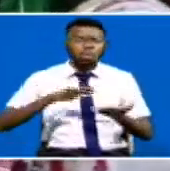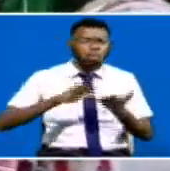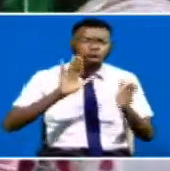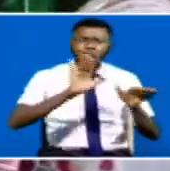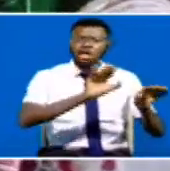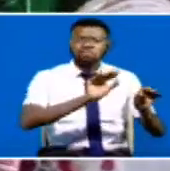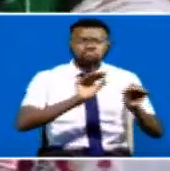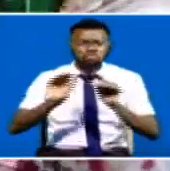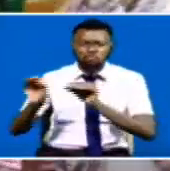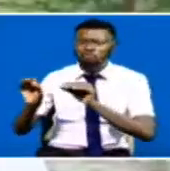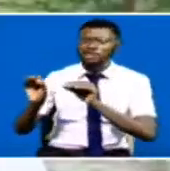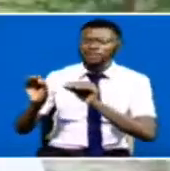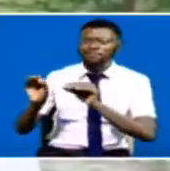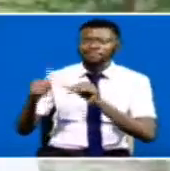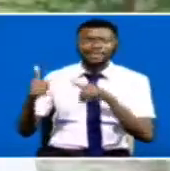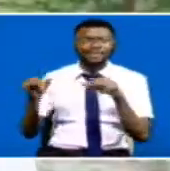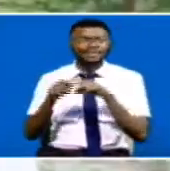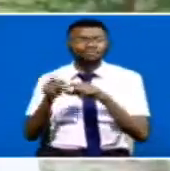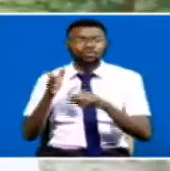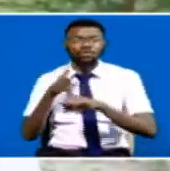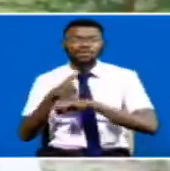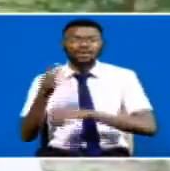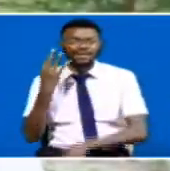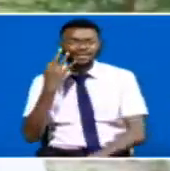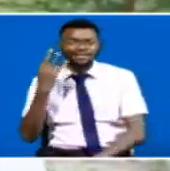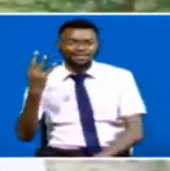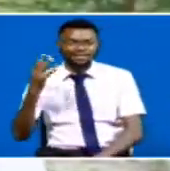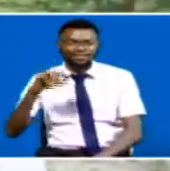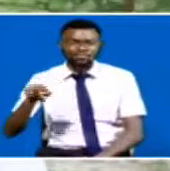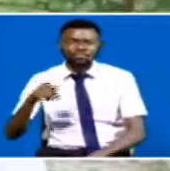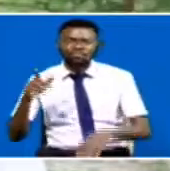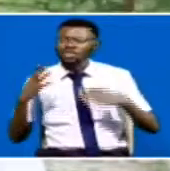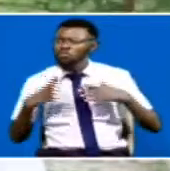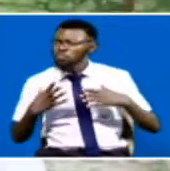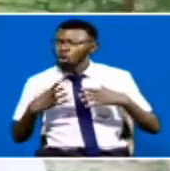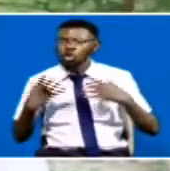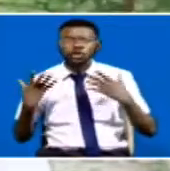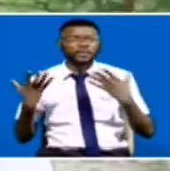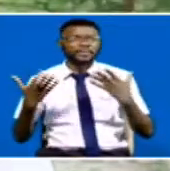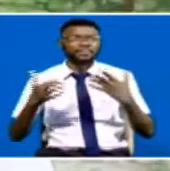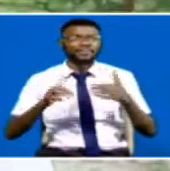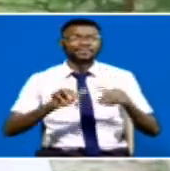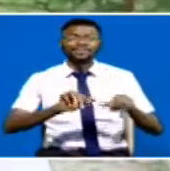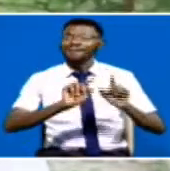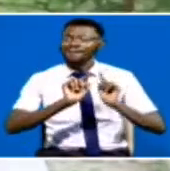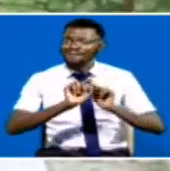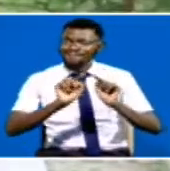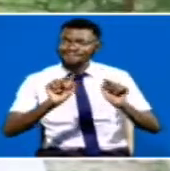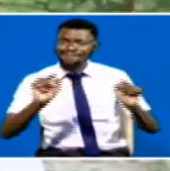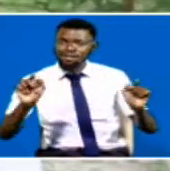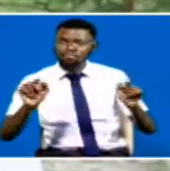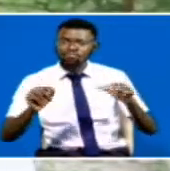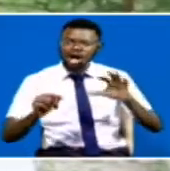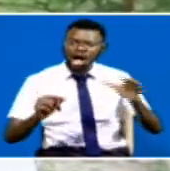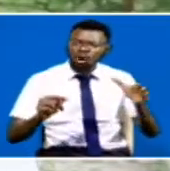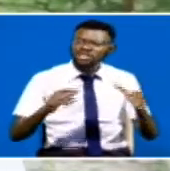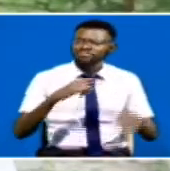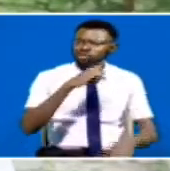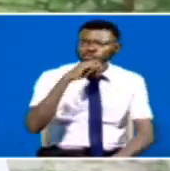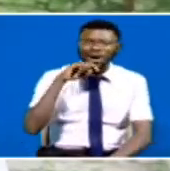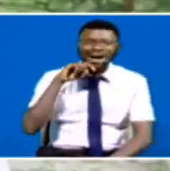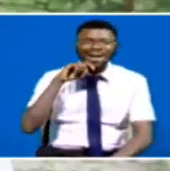now looking at over 300,000 people across mostly ASAL counties that were